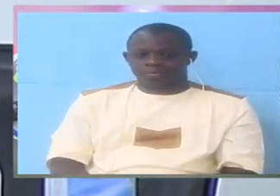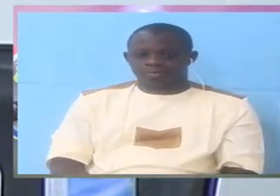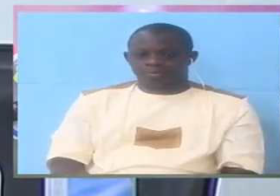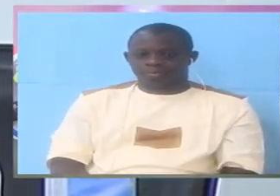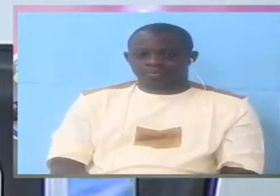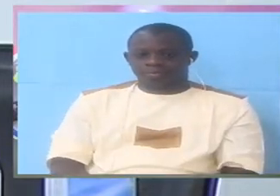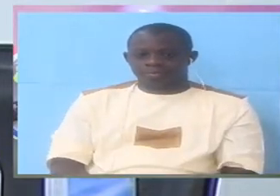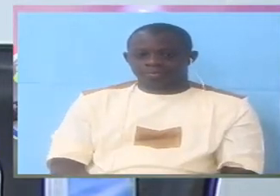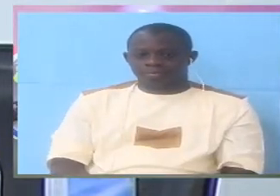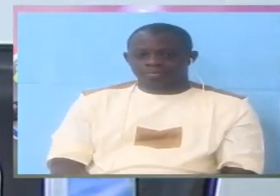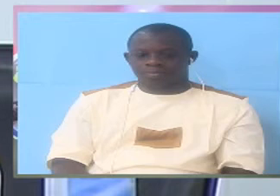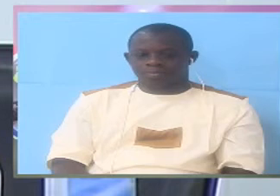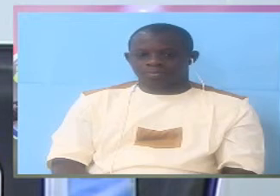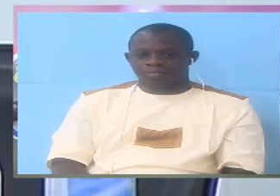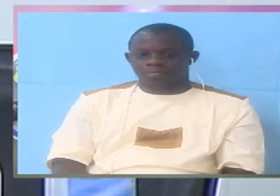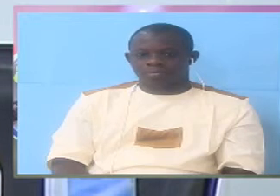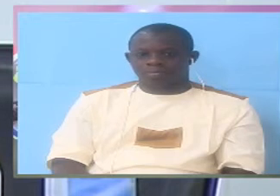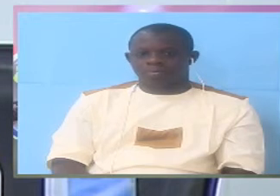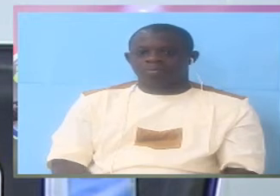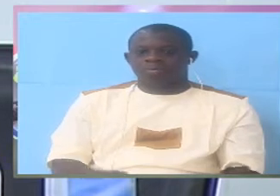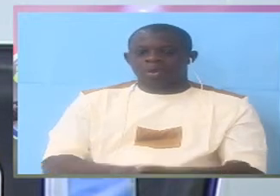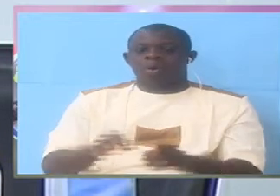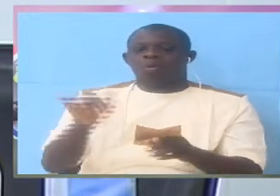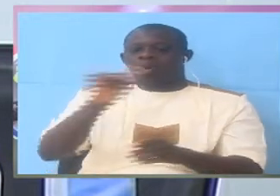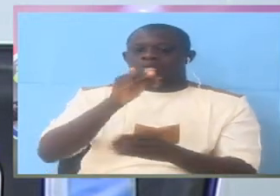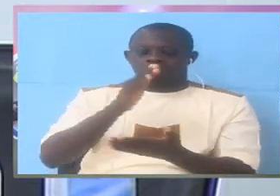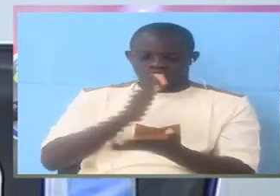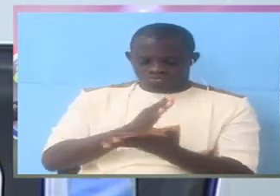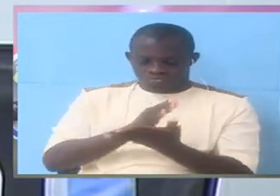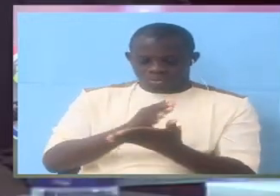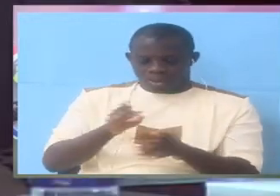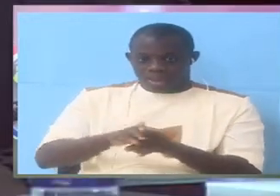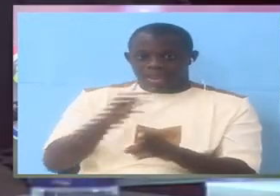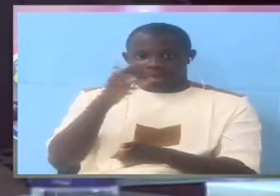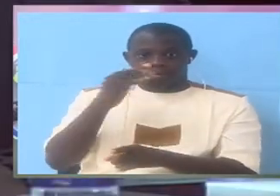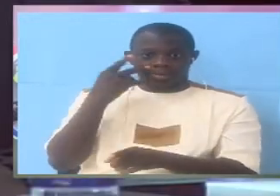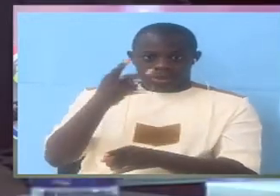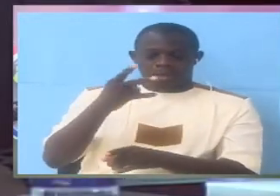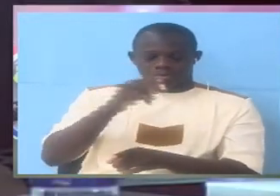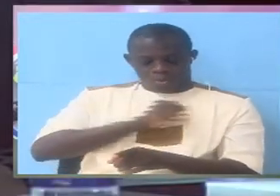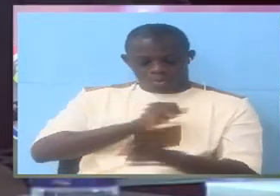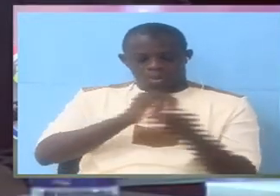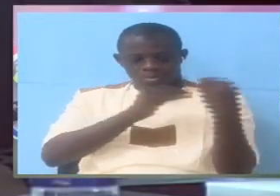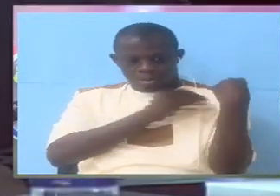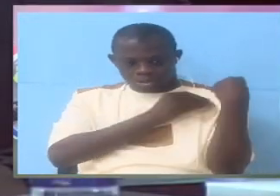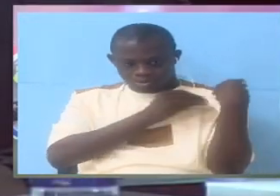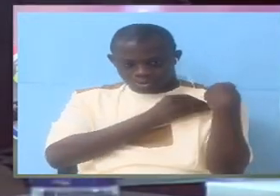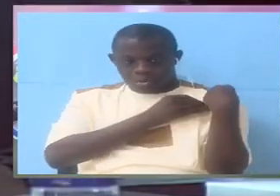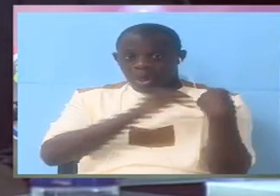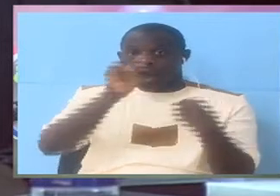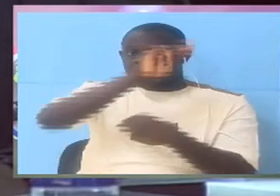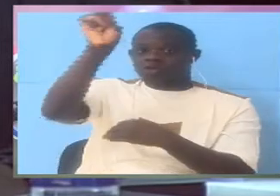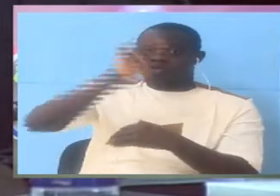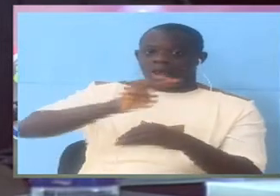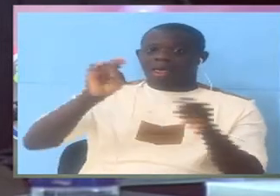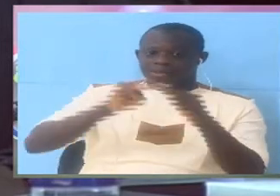That is contained in the mandate given to us by the National Assembly of the Gambia.